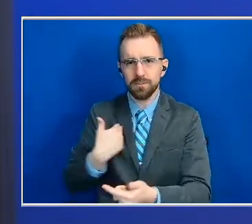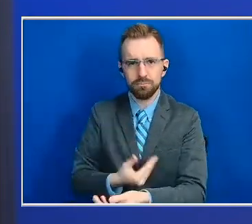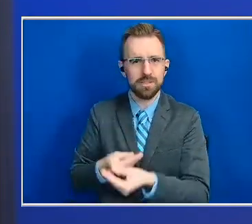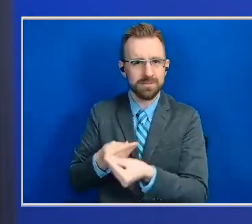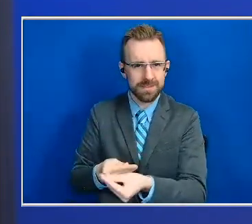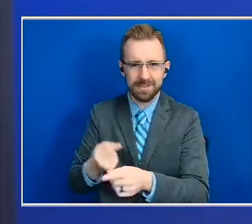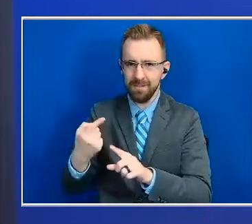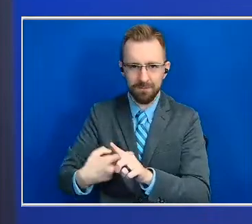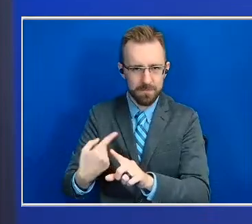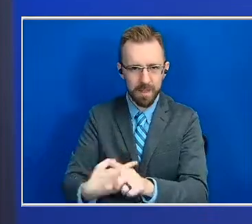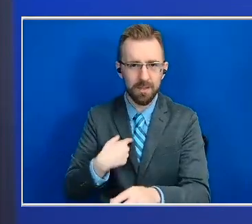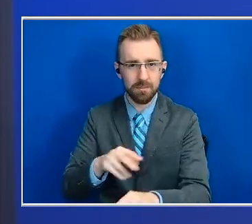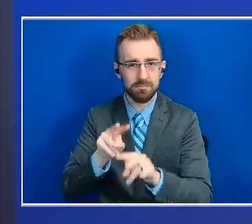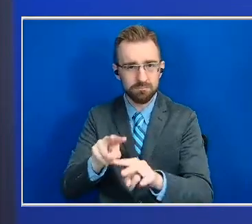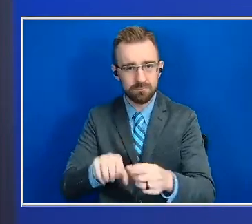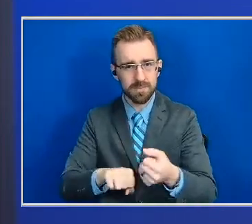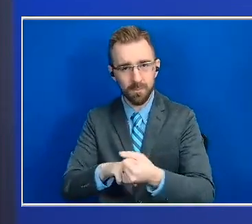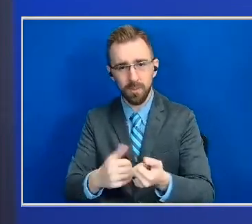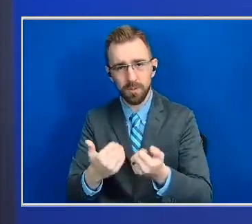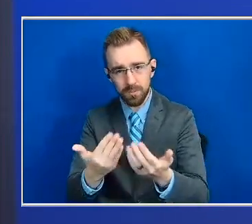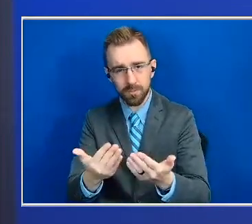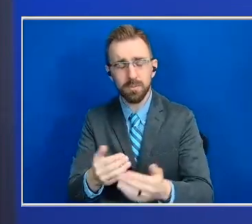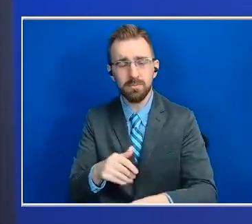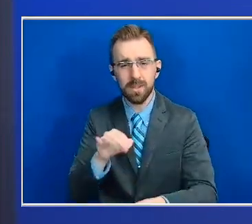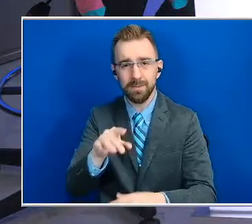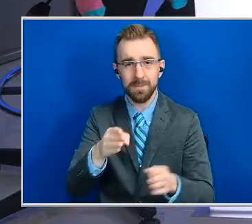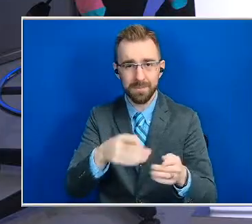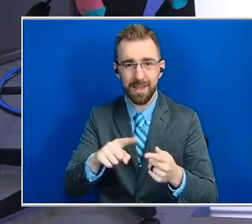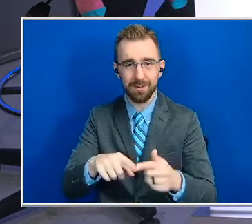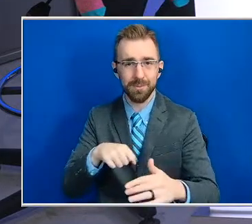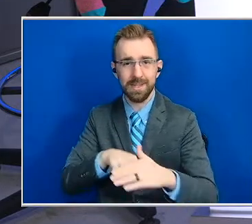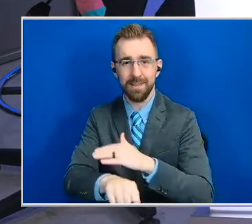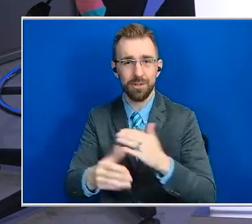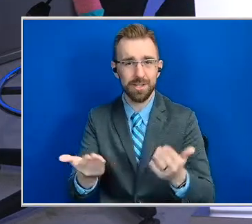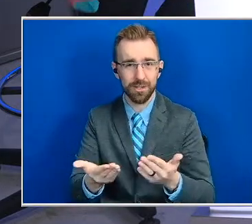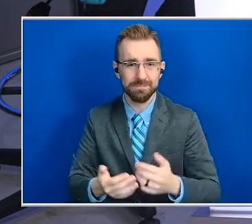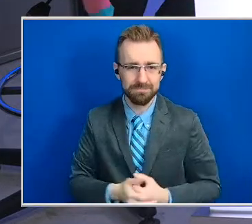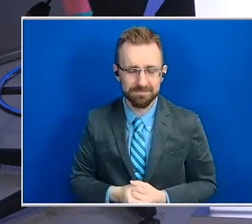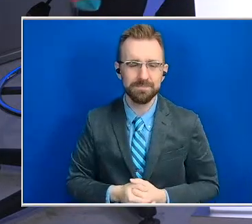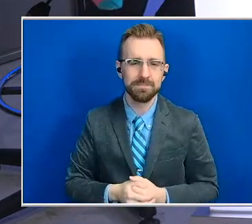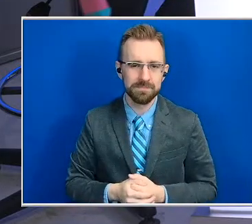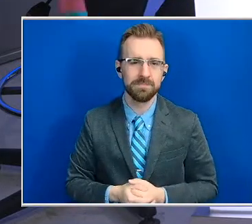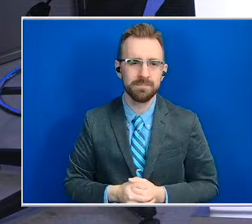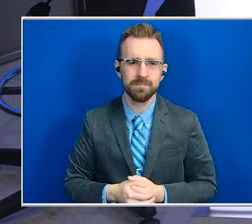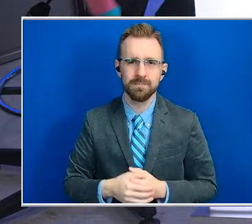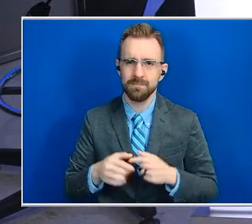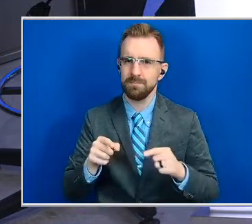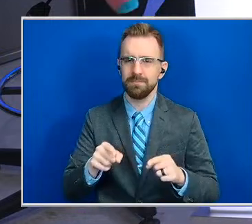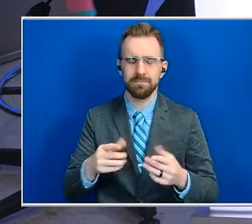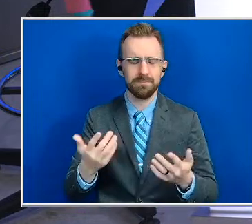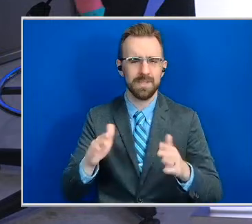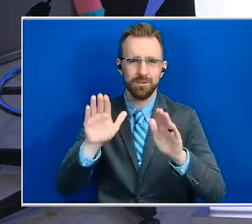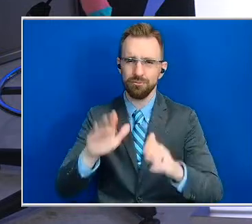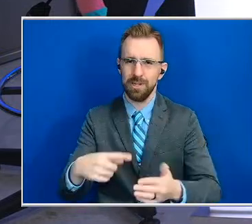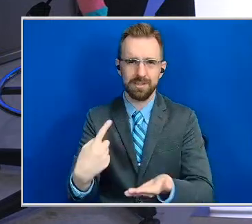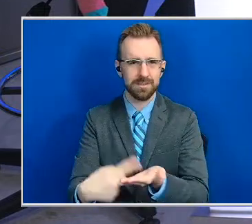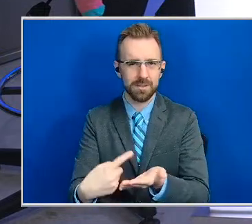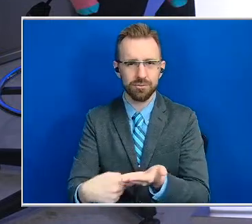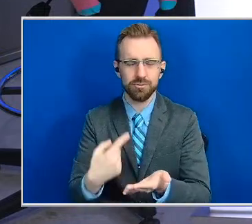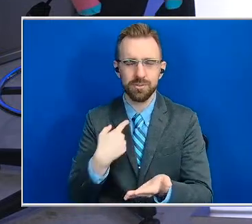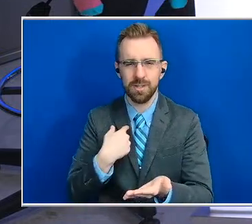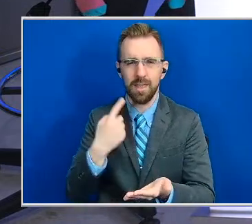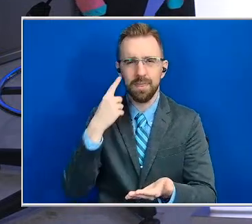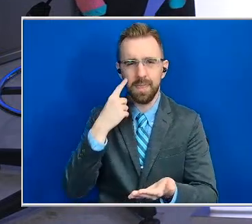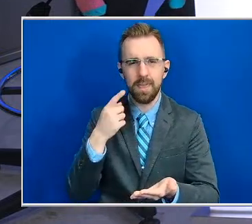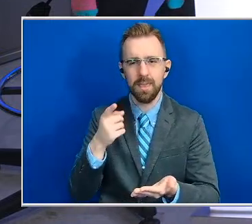forward to supporting you if you plan to deliver here. You know, this has been just a great discussion, and I think hopefully this gets repeated